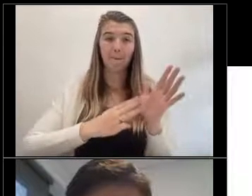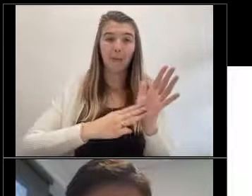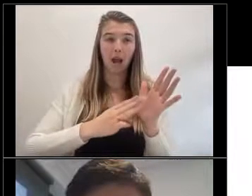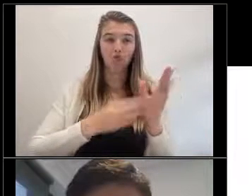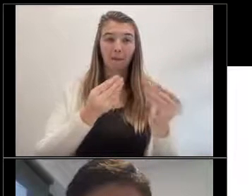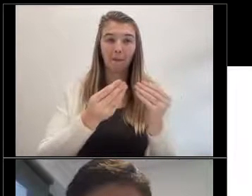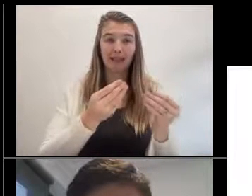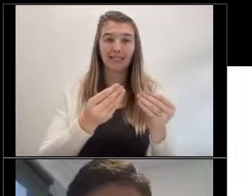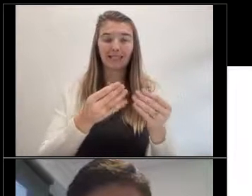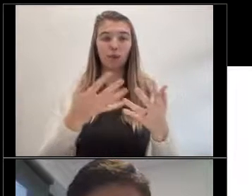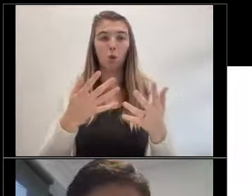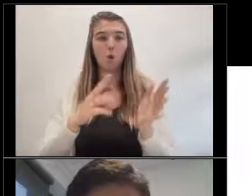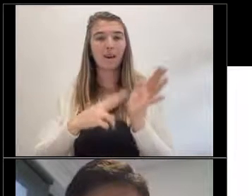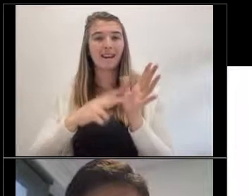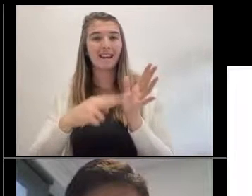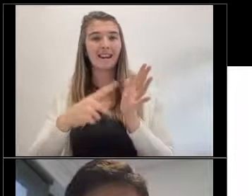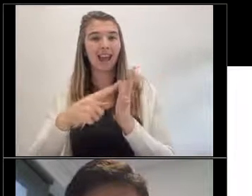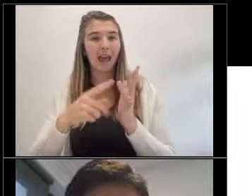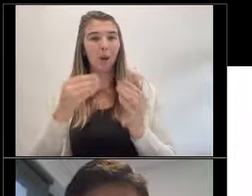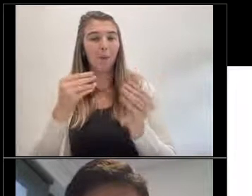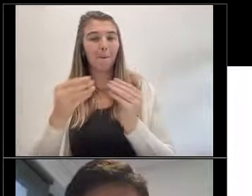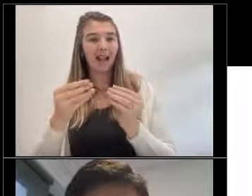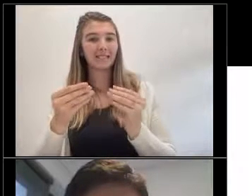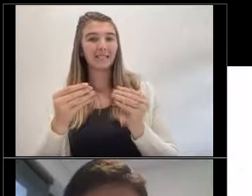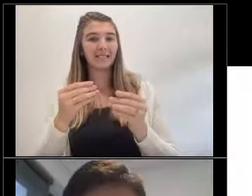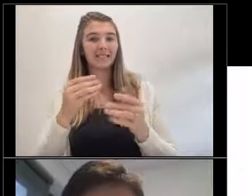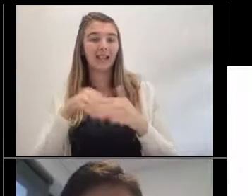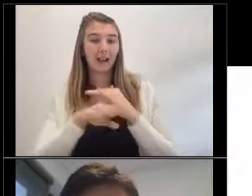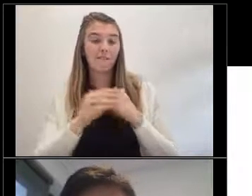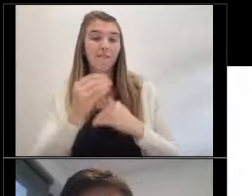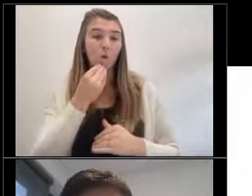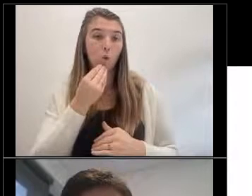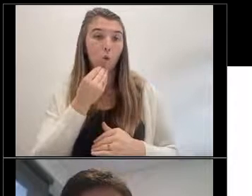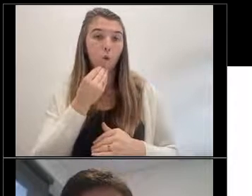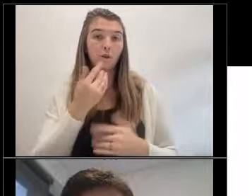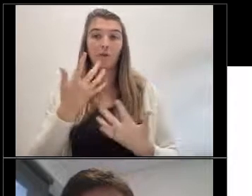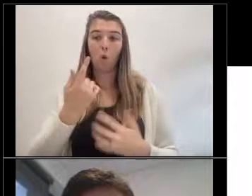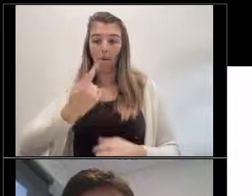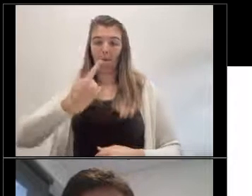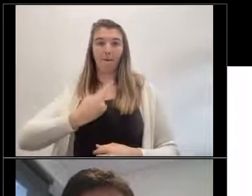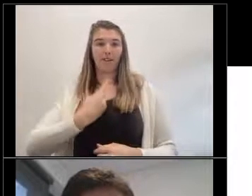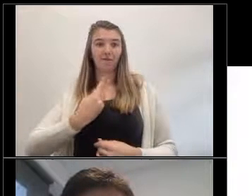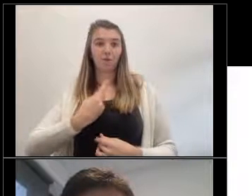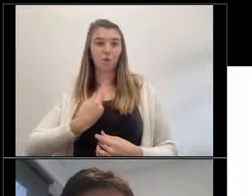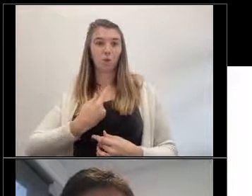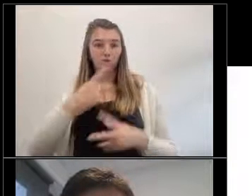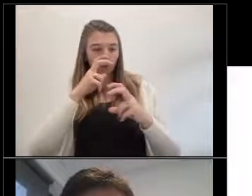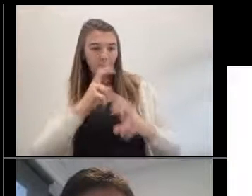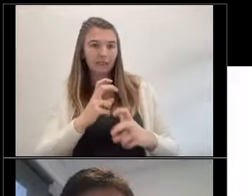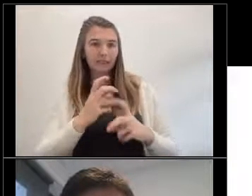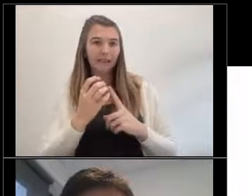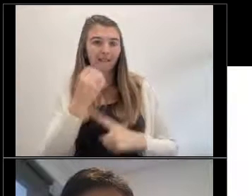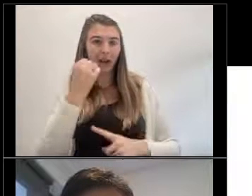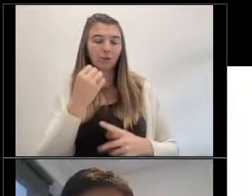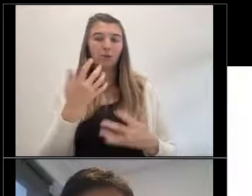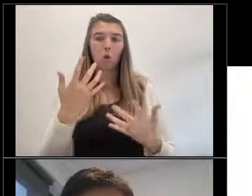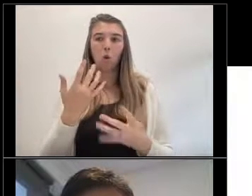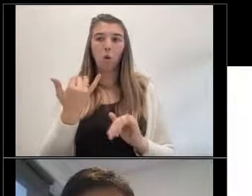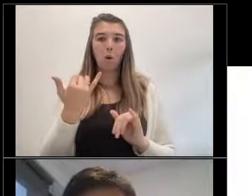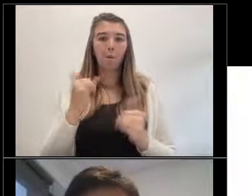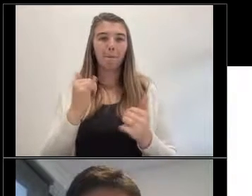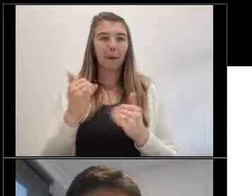food, potentially for citizens themselves or in places where they don't have as much scientific infrastructure